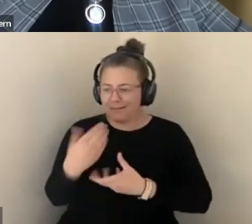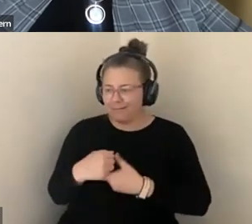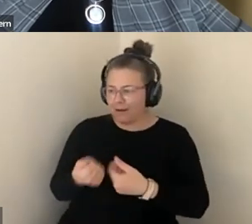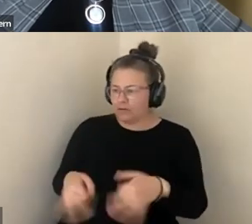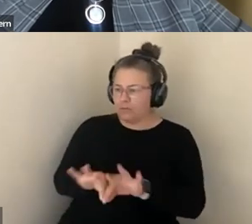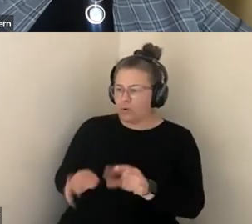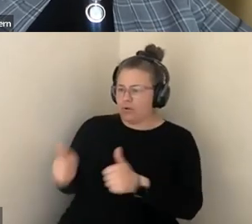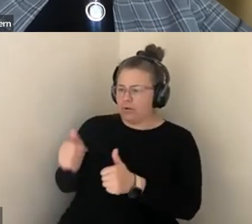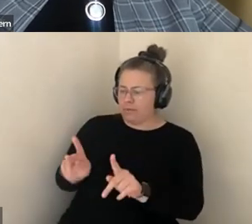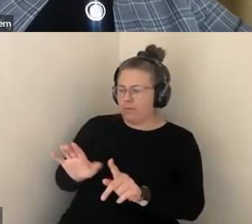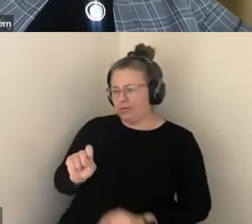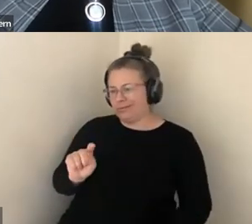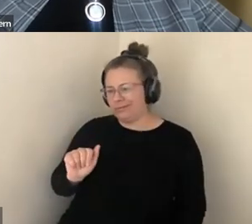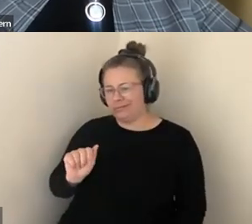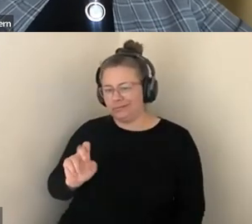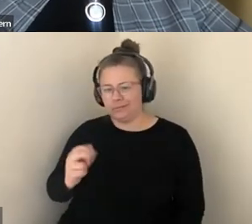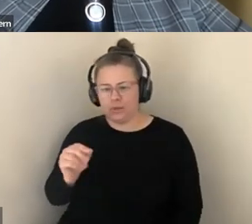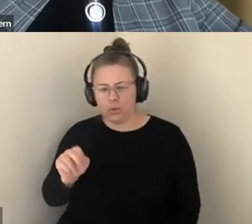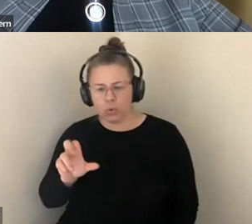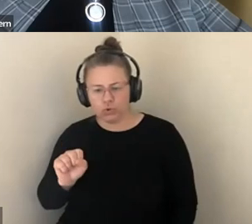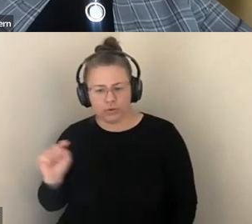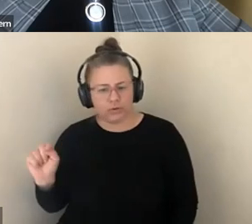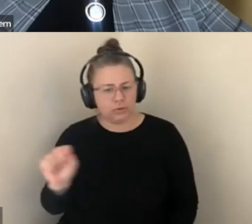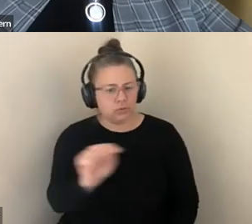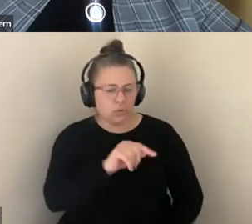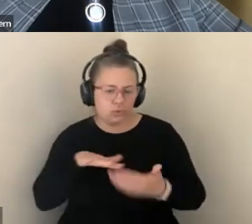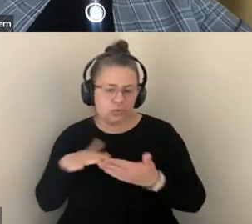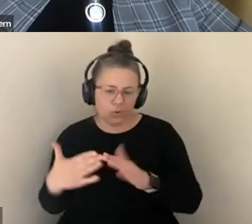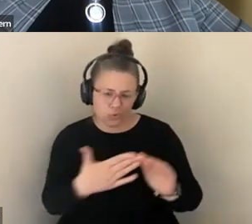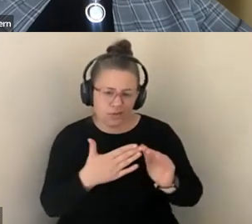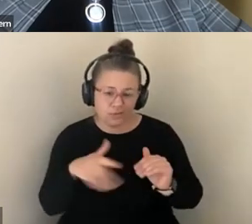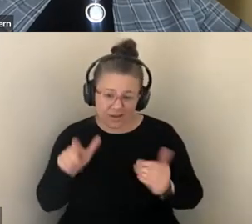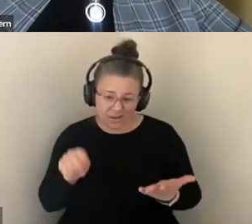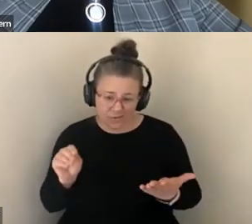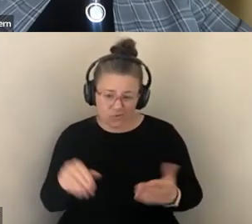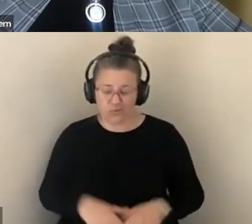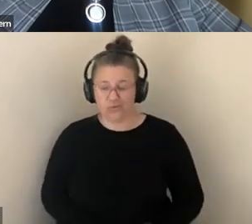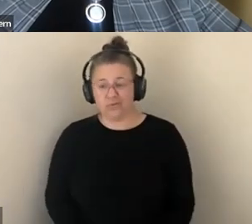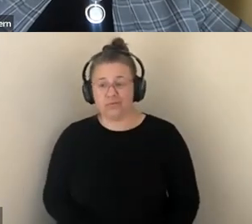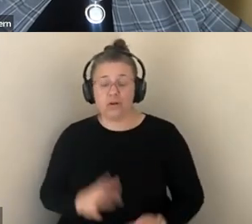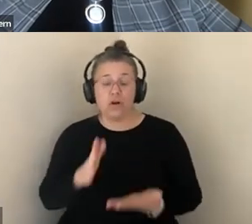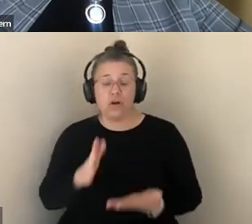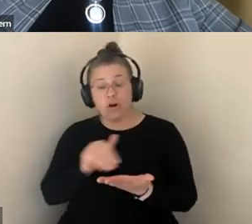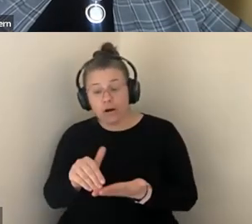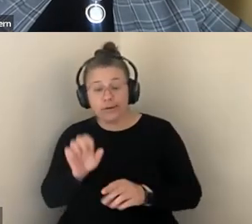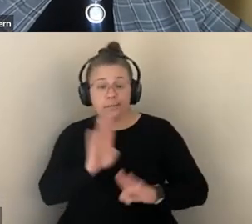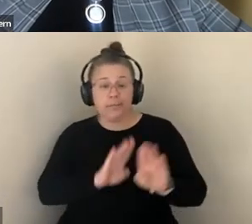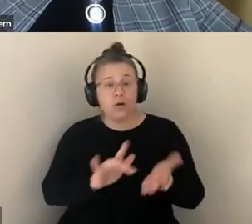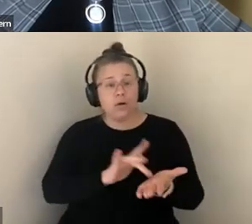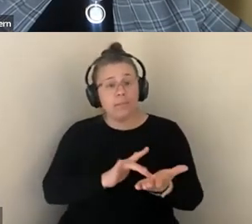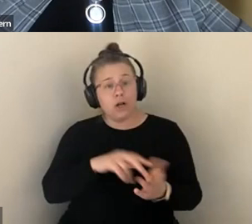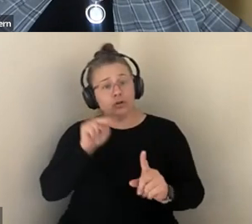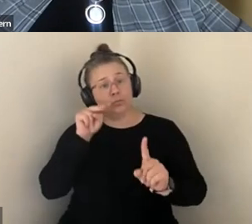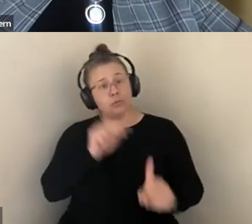because all too often, you know, the kind of biomedical or expert viewpoint is solidified in one way that